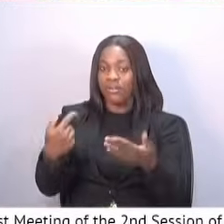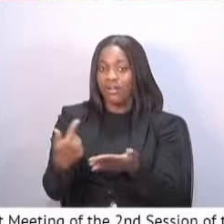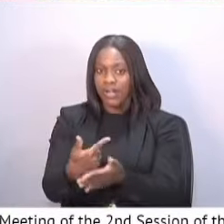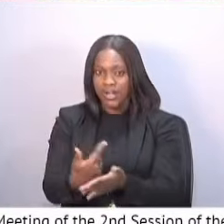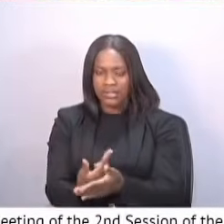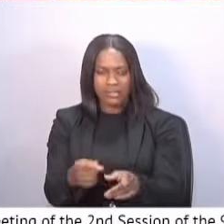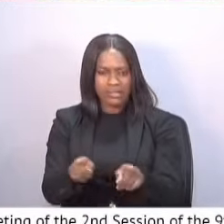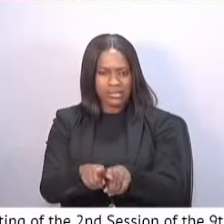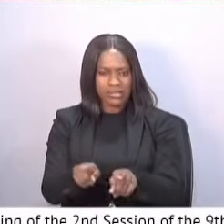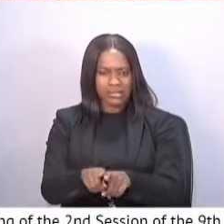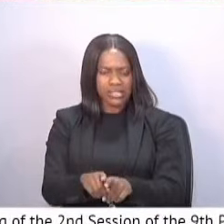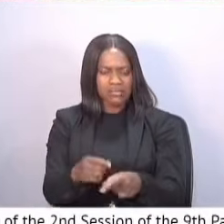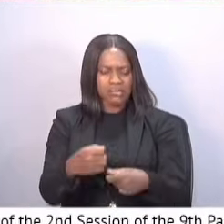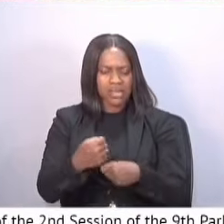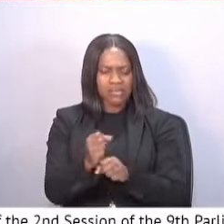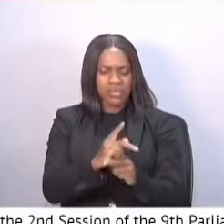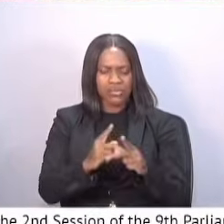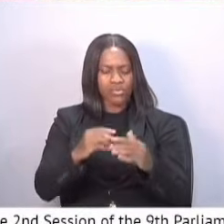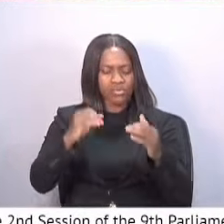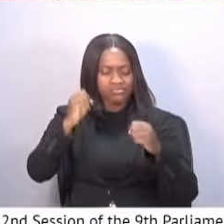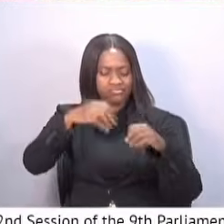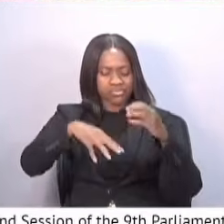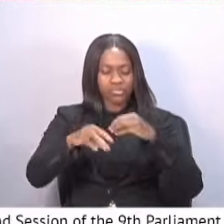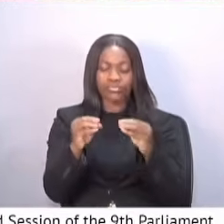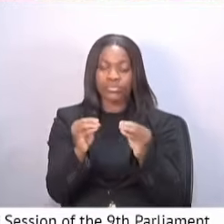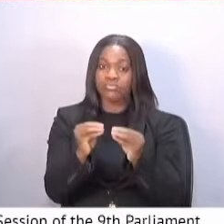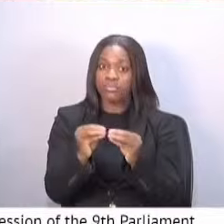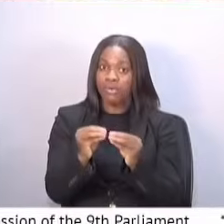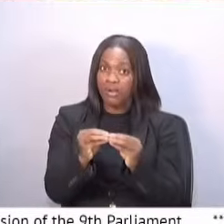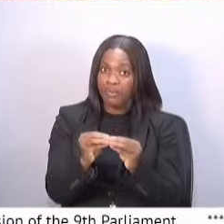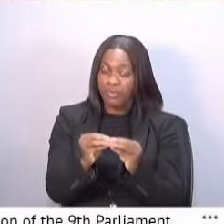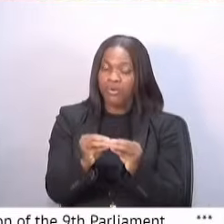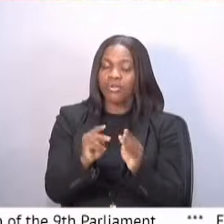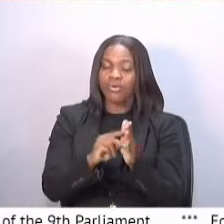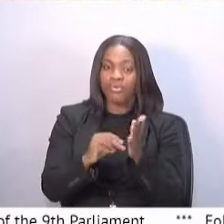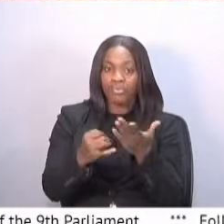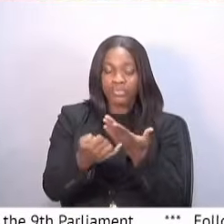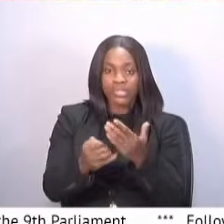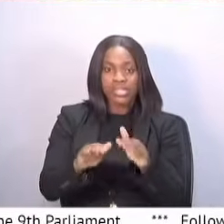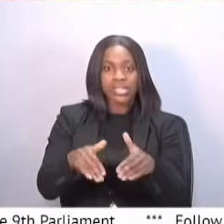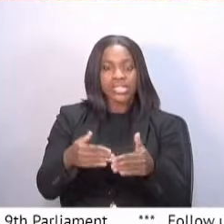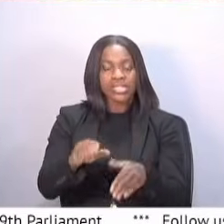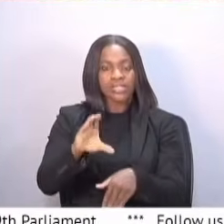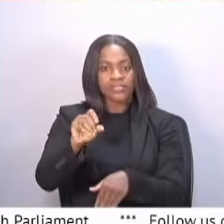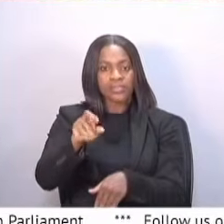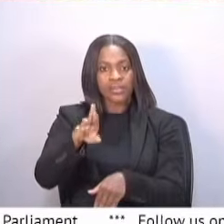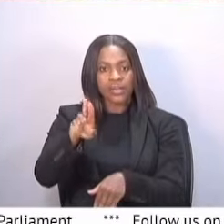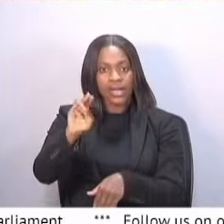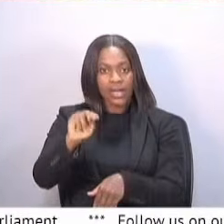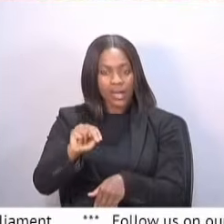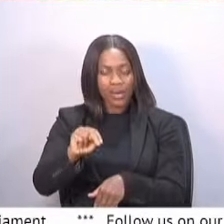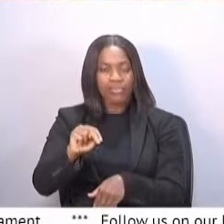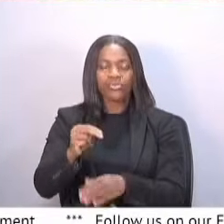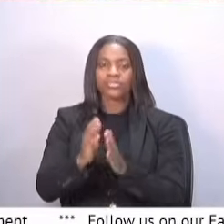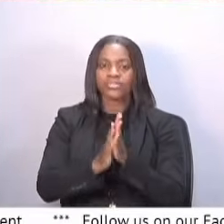capital investment, generating carbon revenues for project owners, and government